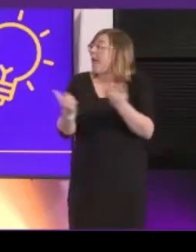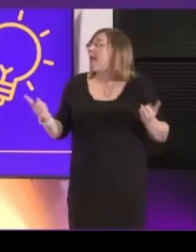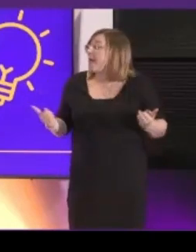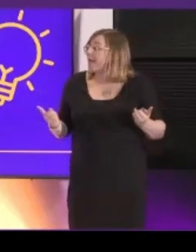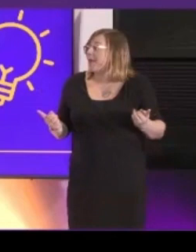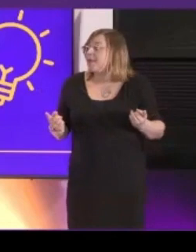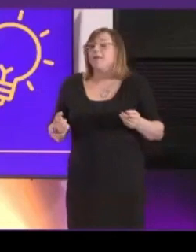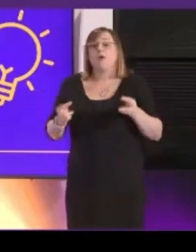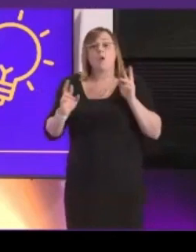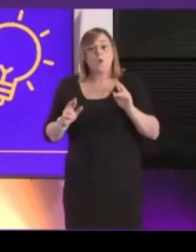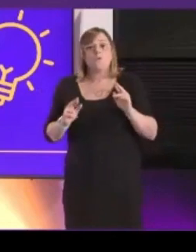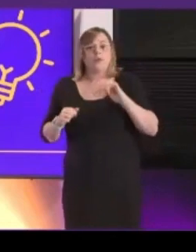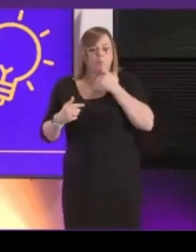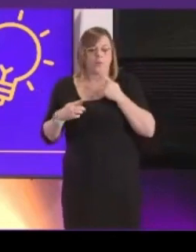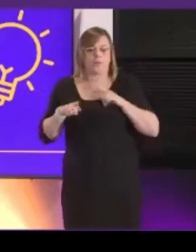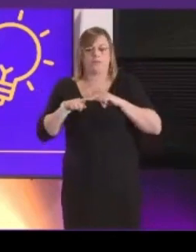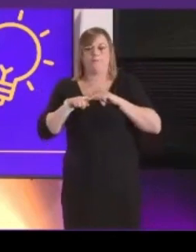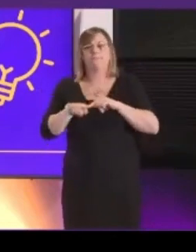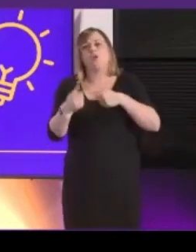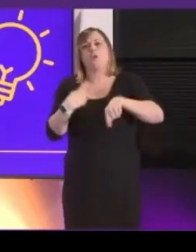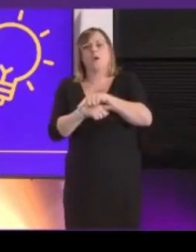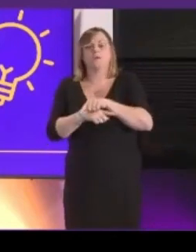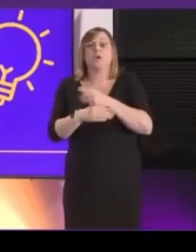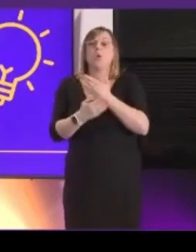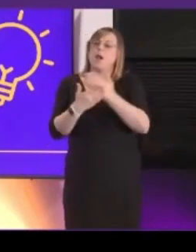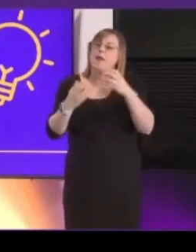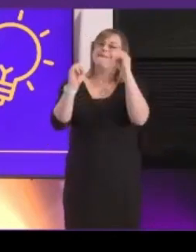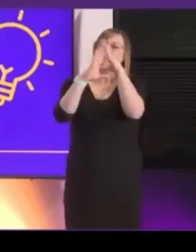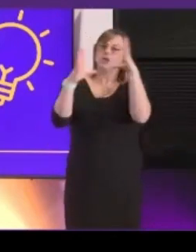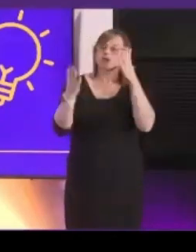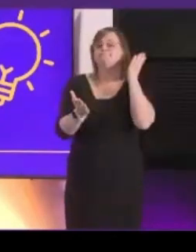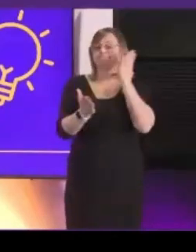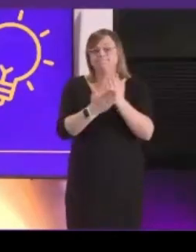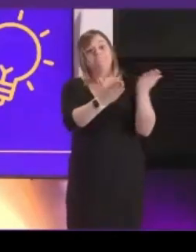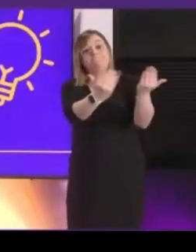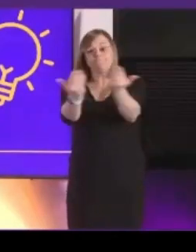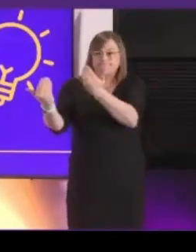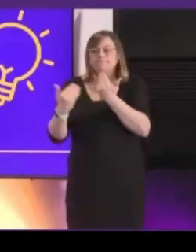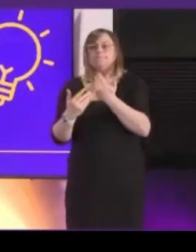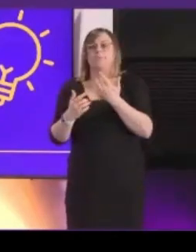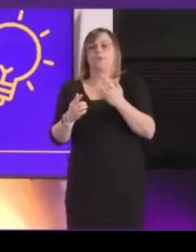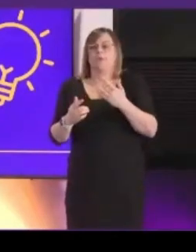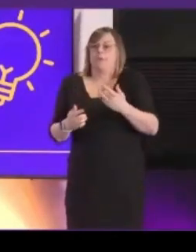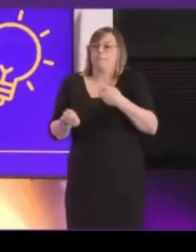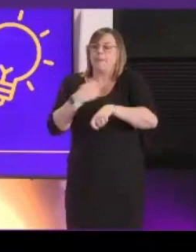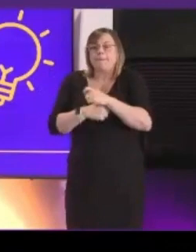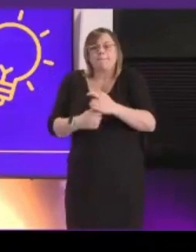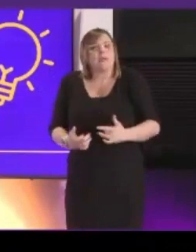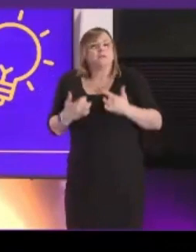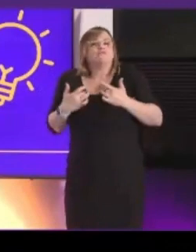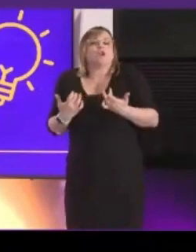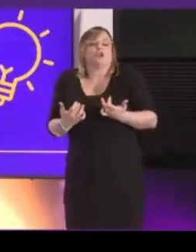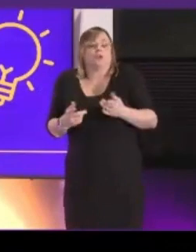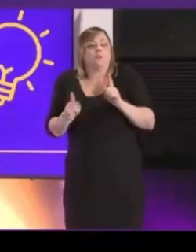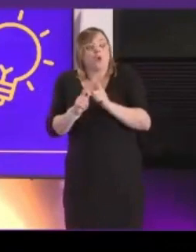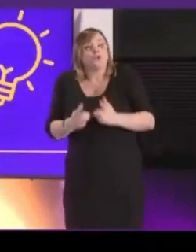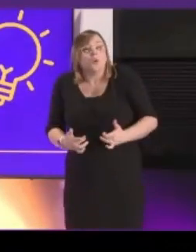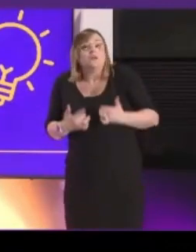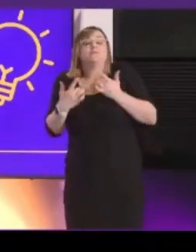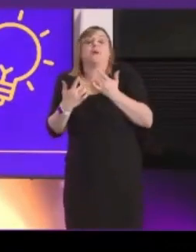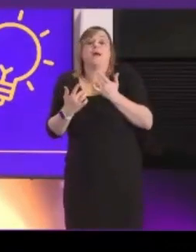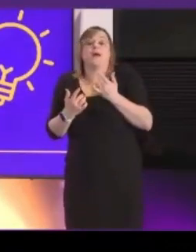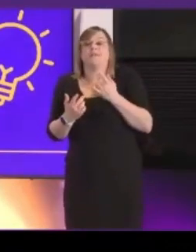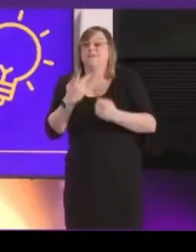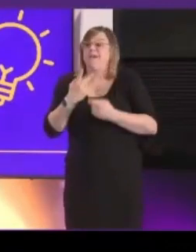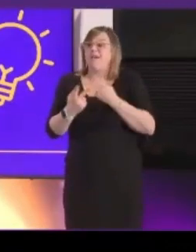hopefully follow our lead. So a clear vision is a rallying cry. It's a source of inspiration, and also it's inspiring other parts of